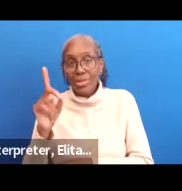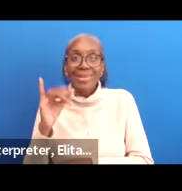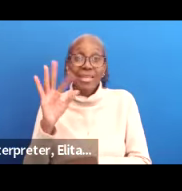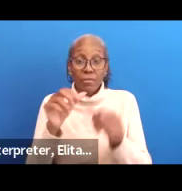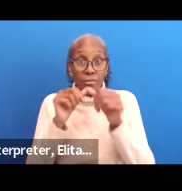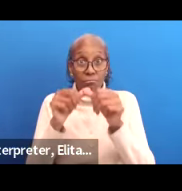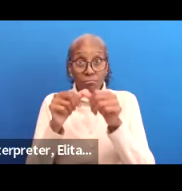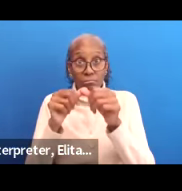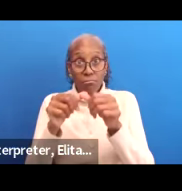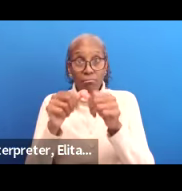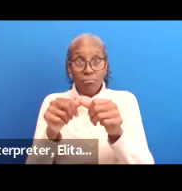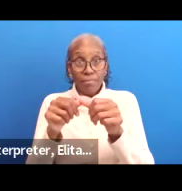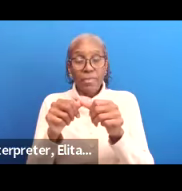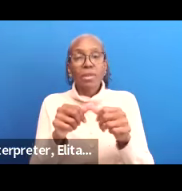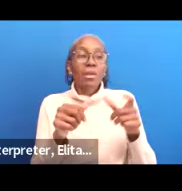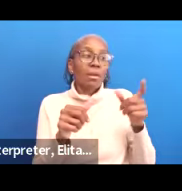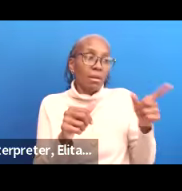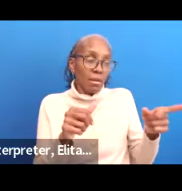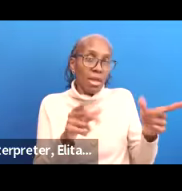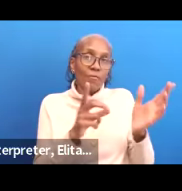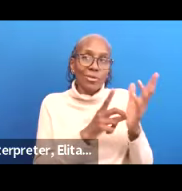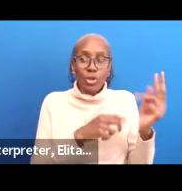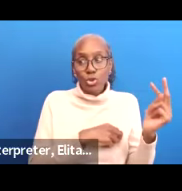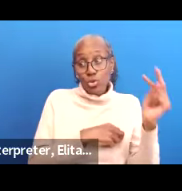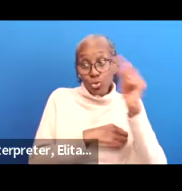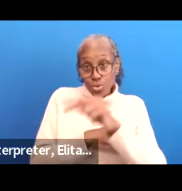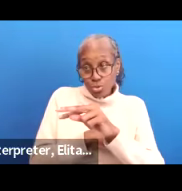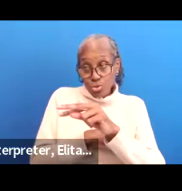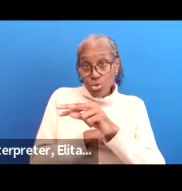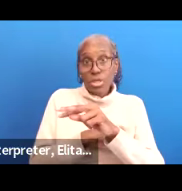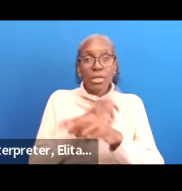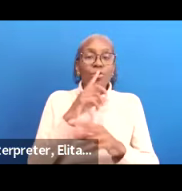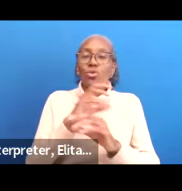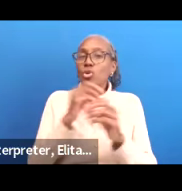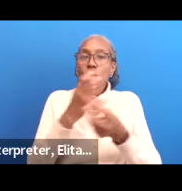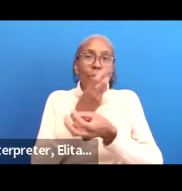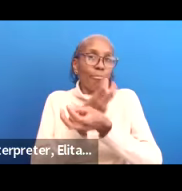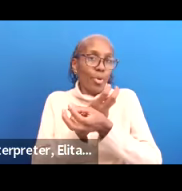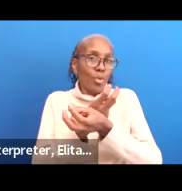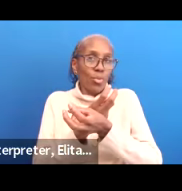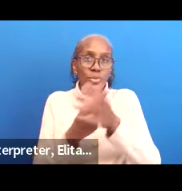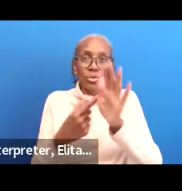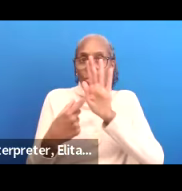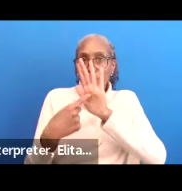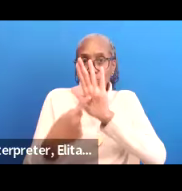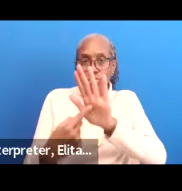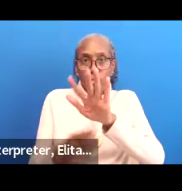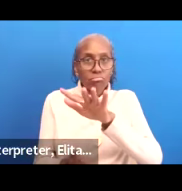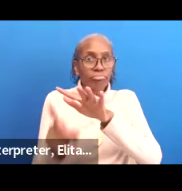injury, have your doctor look and make sure that there's no bone exposed or no bone involvement.